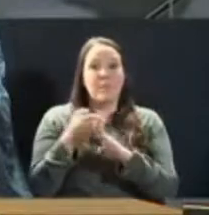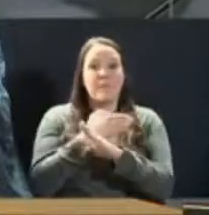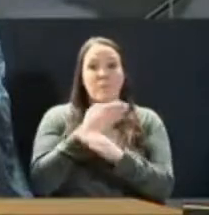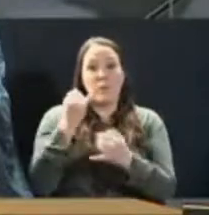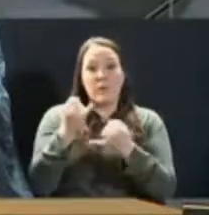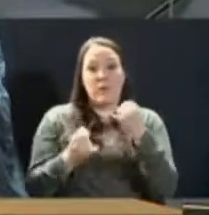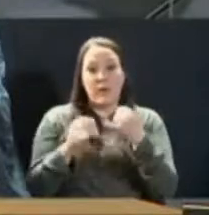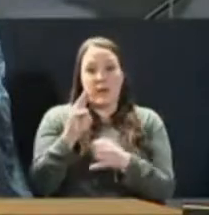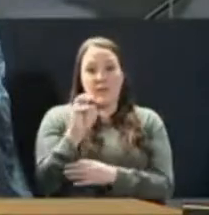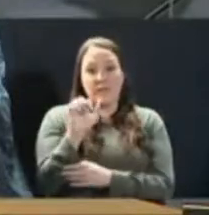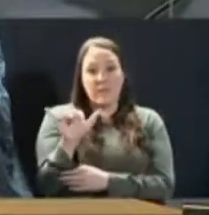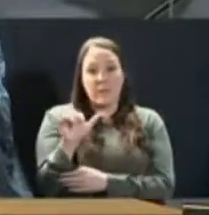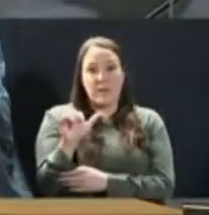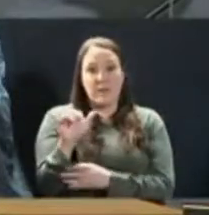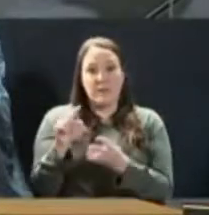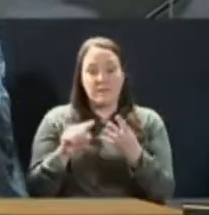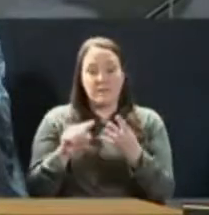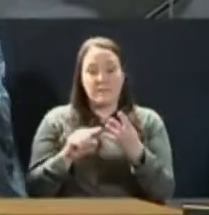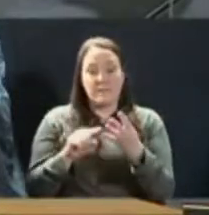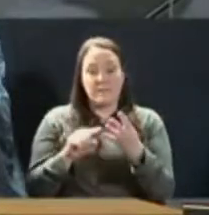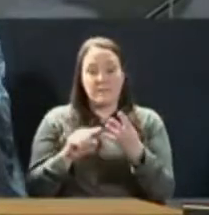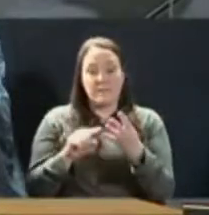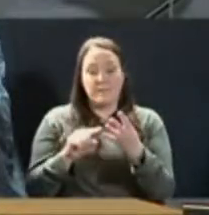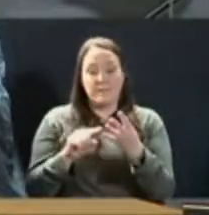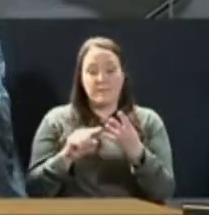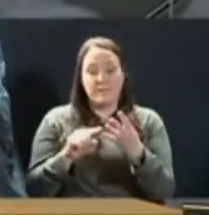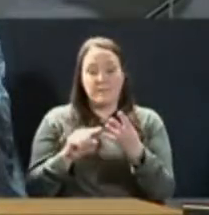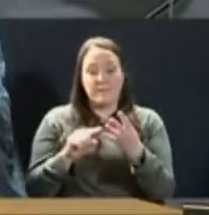May. So with that,